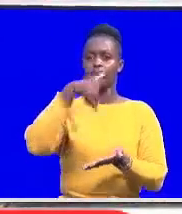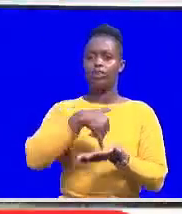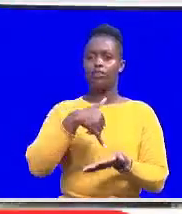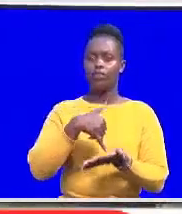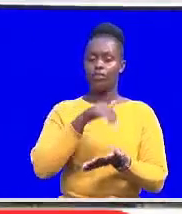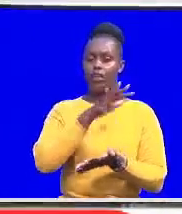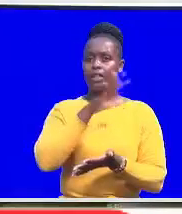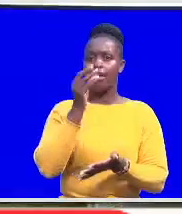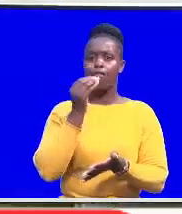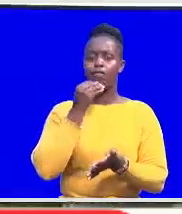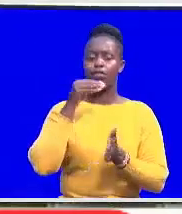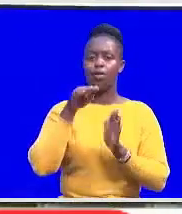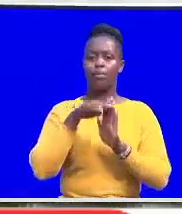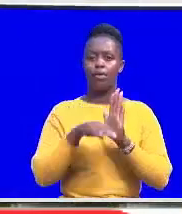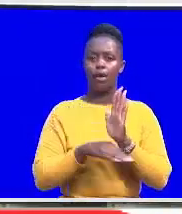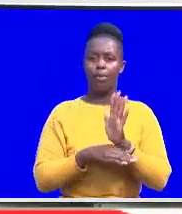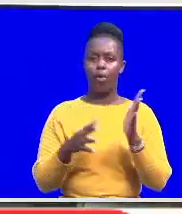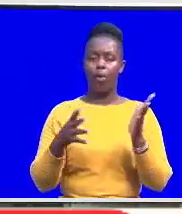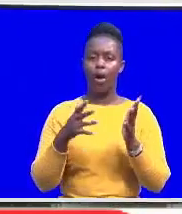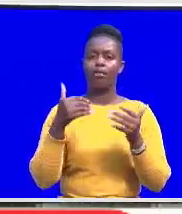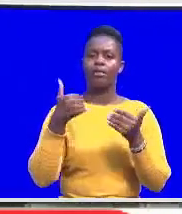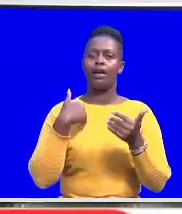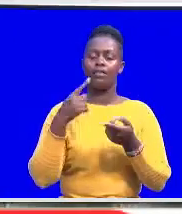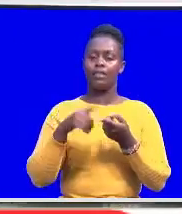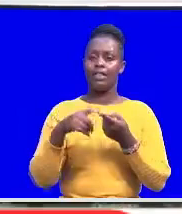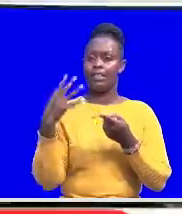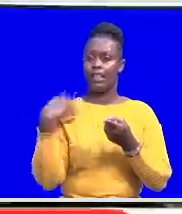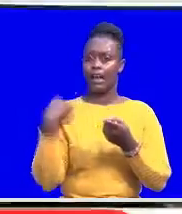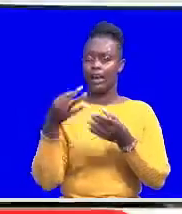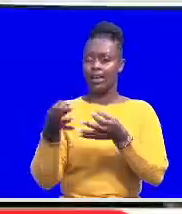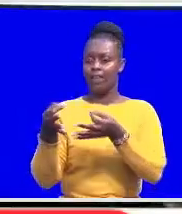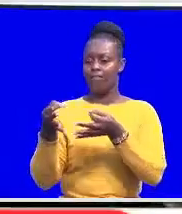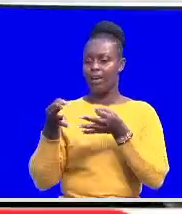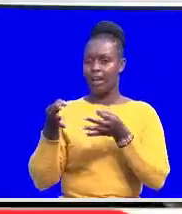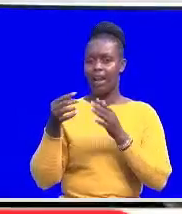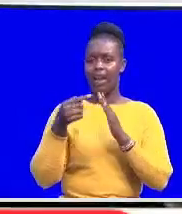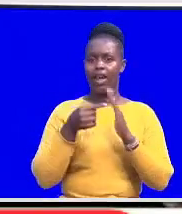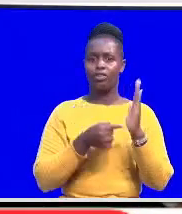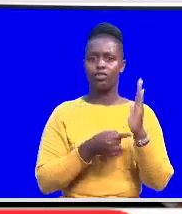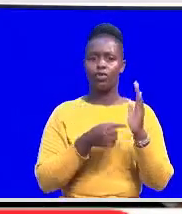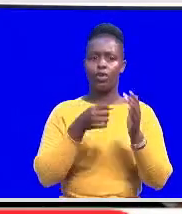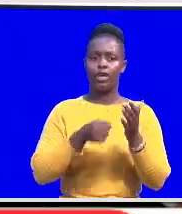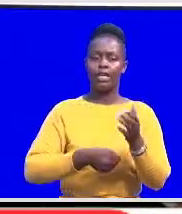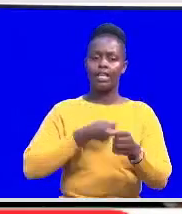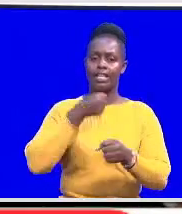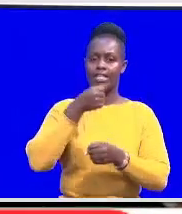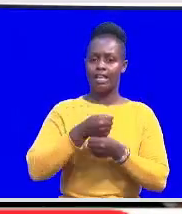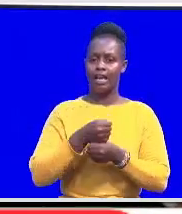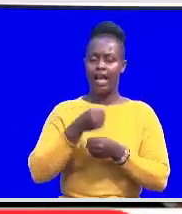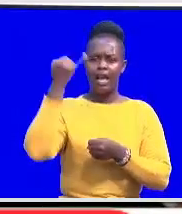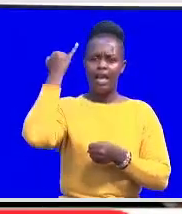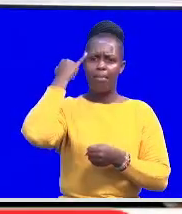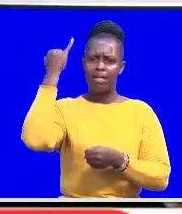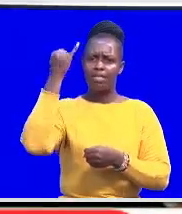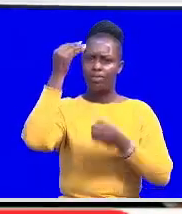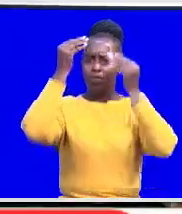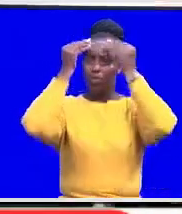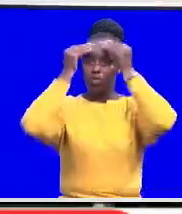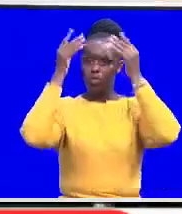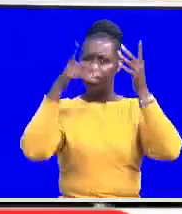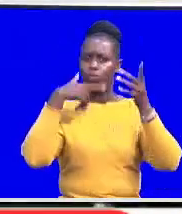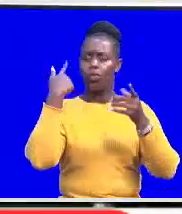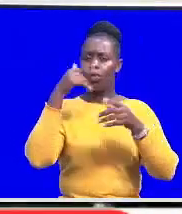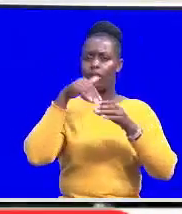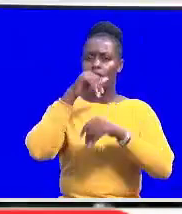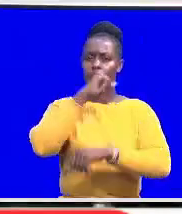4.9 billion Kenya shillings in the current financial year. So can you imagine population ambayo itakuwa kwa mashule bila chakula, watoto watatoka?